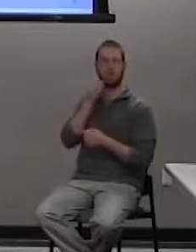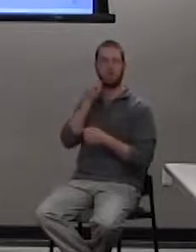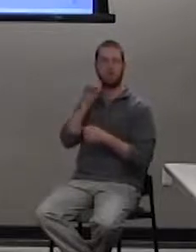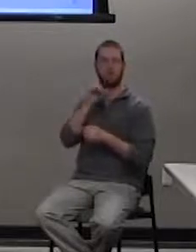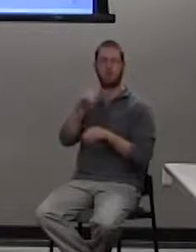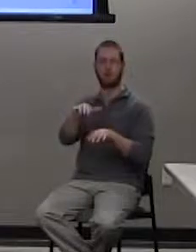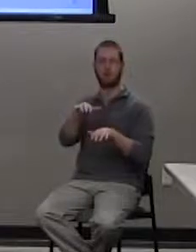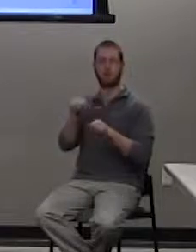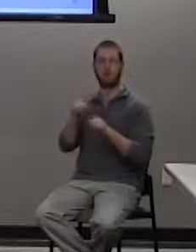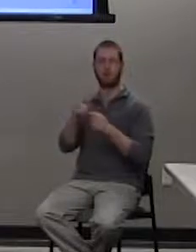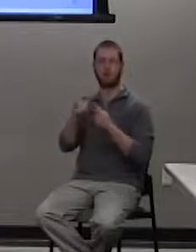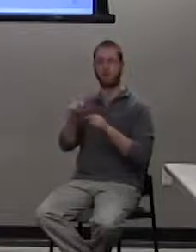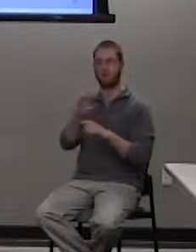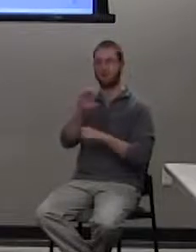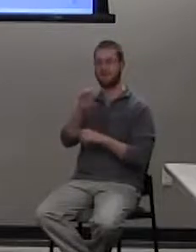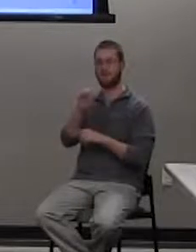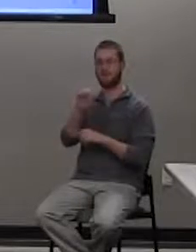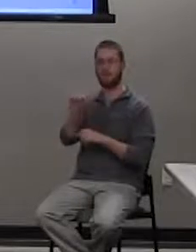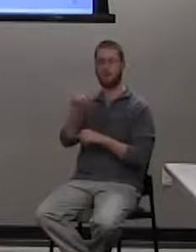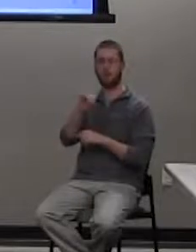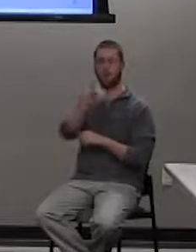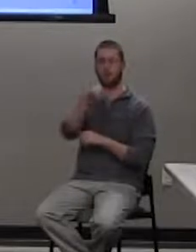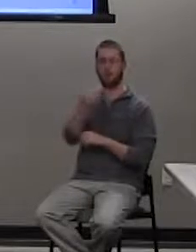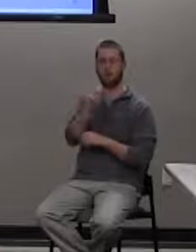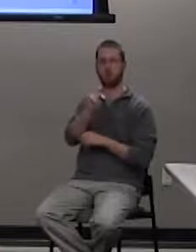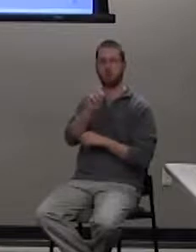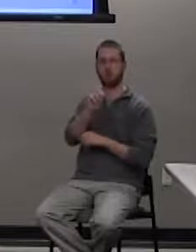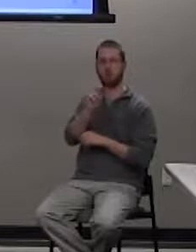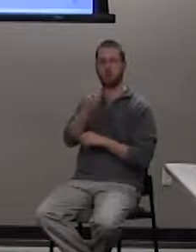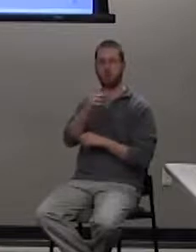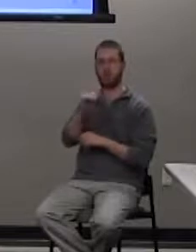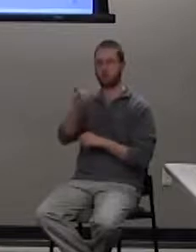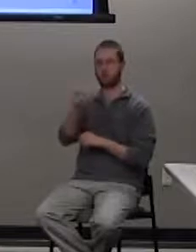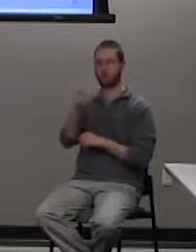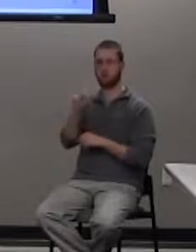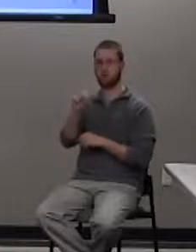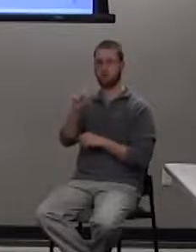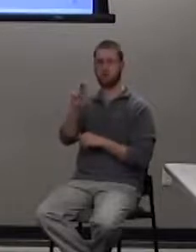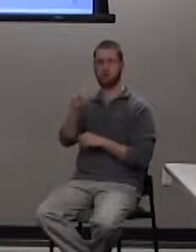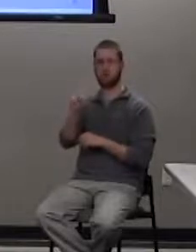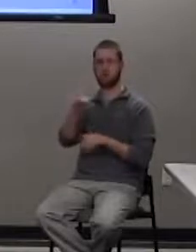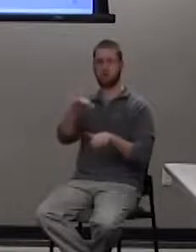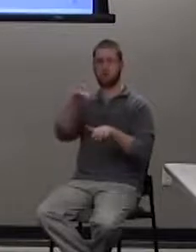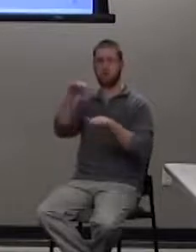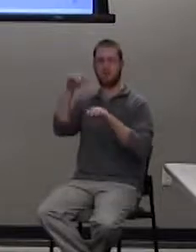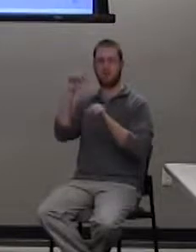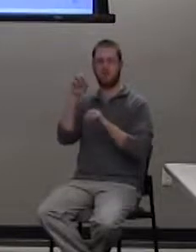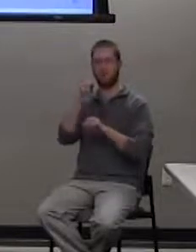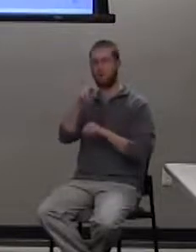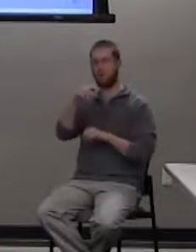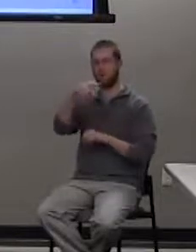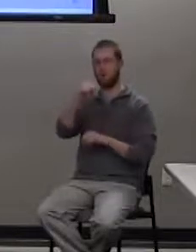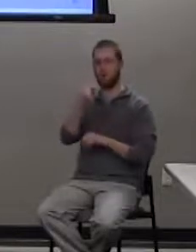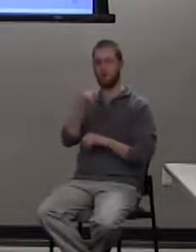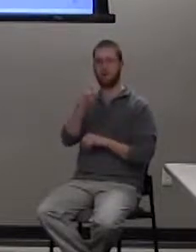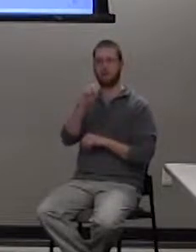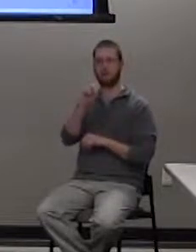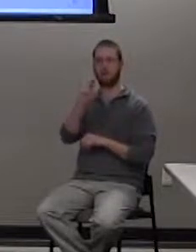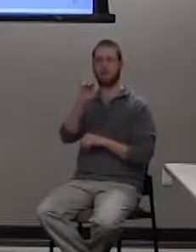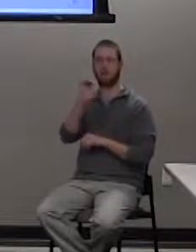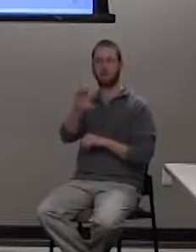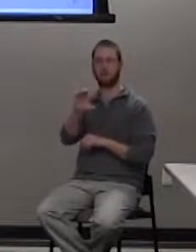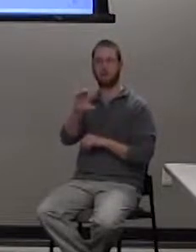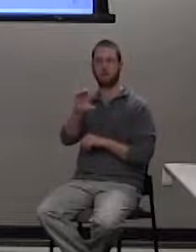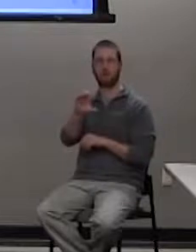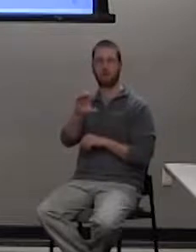get the CEO of Johnson & Johnson to make that claim try to get a CEO of Panasonic to say that the quality of life matters where